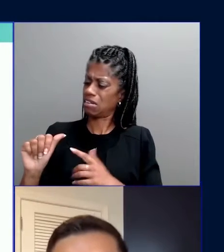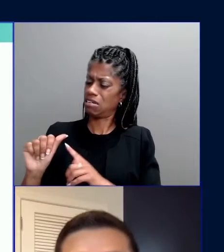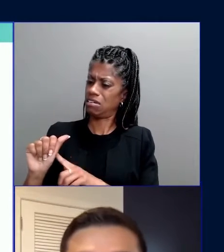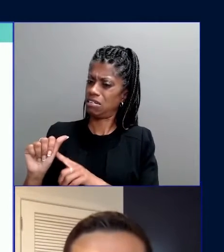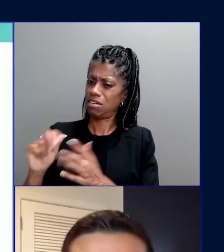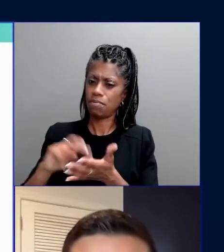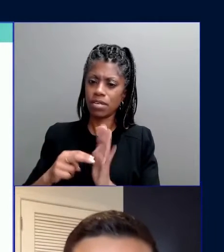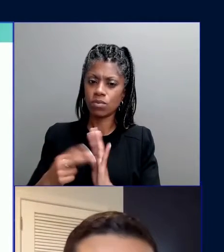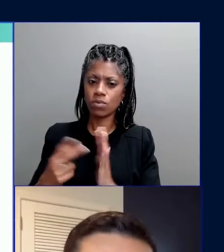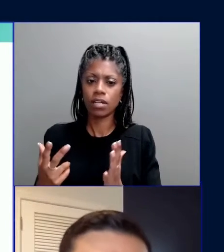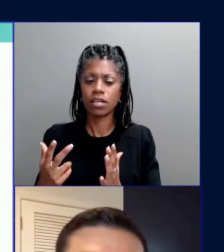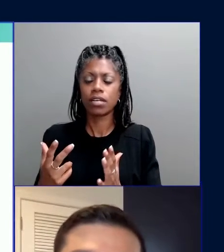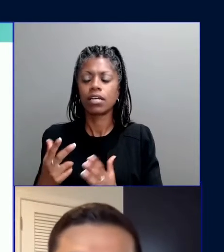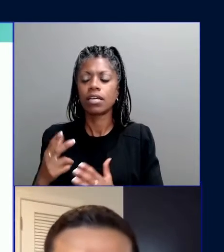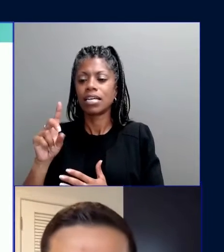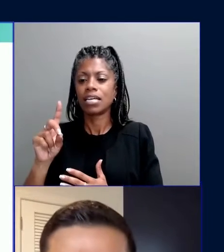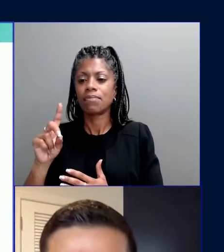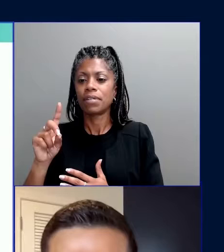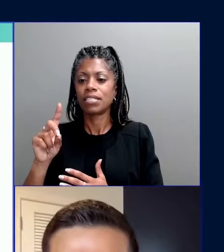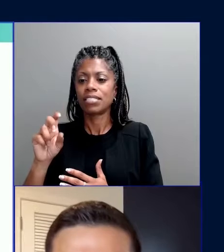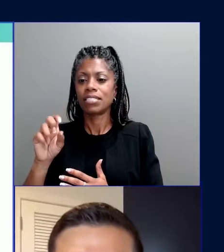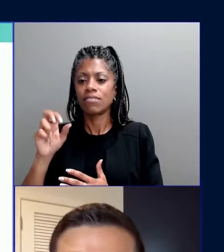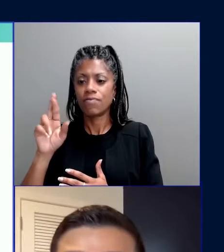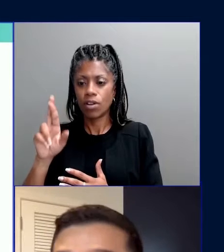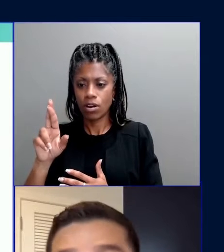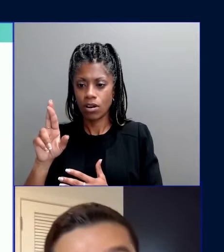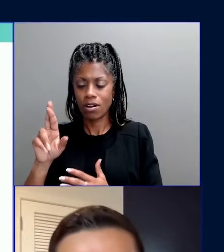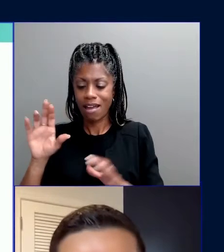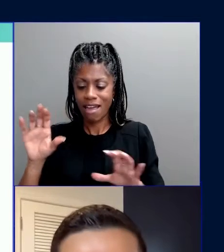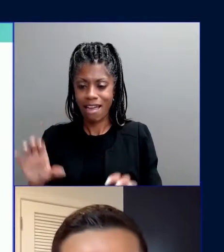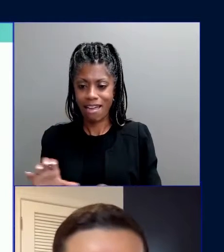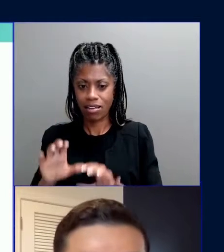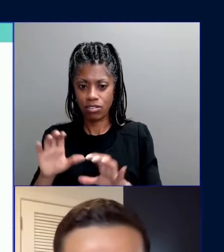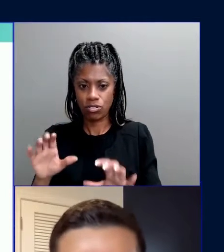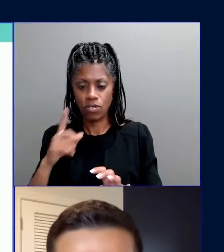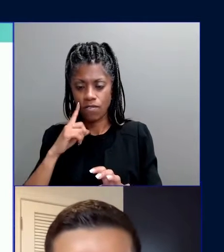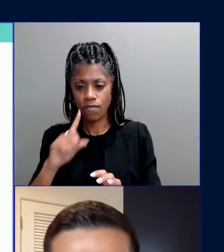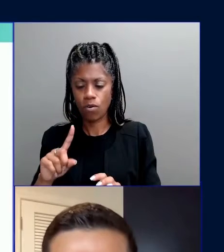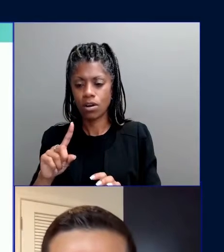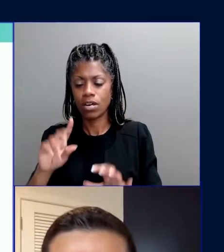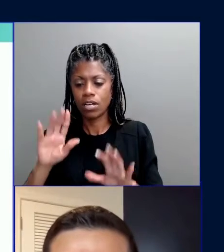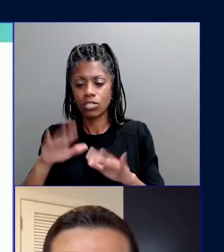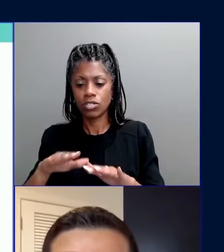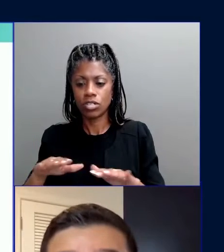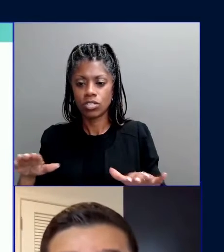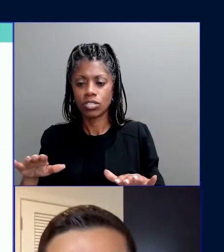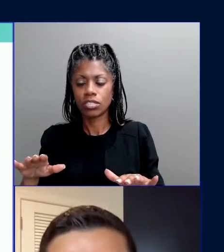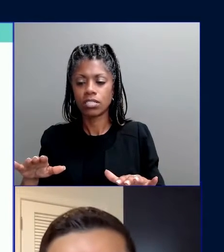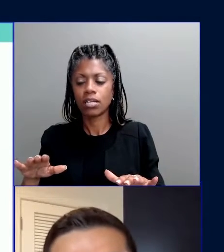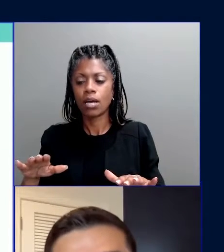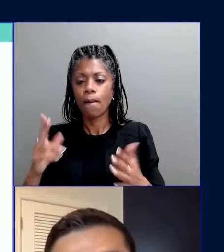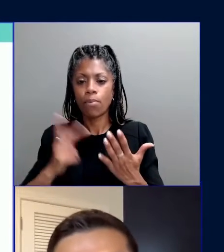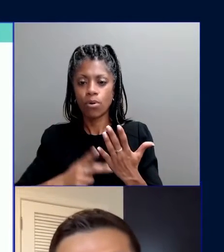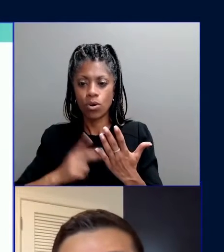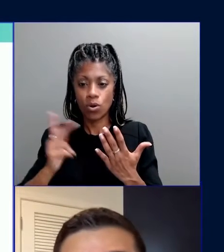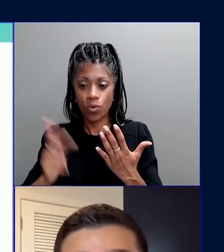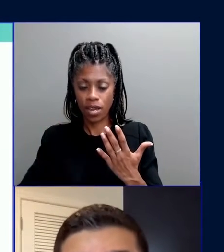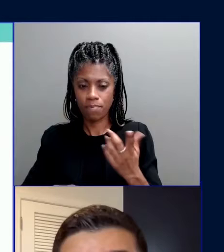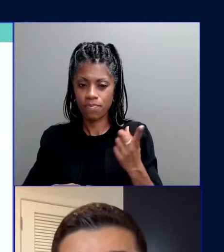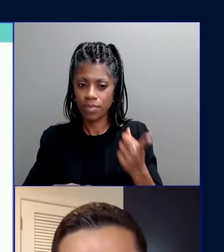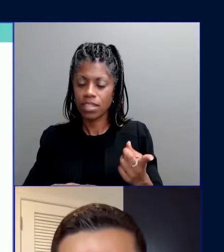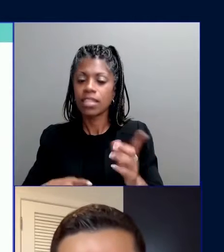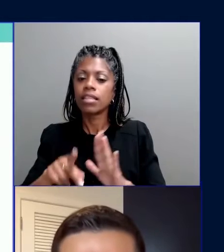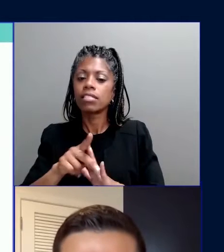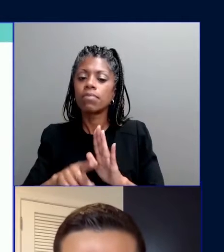stands for the Deferred Action for Childhood Arrivals Program. You're going to hear us say it DACA for short. It's a policy that was instituted by